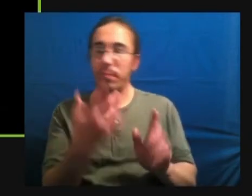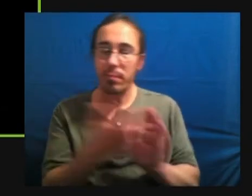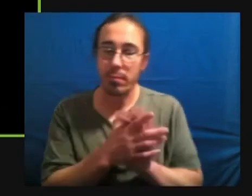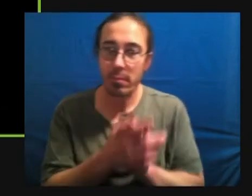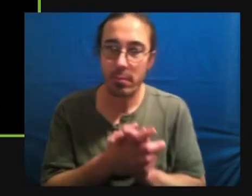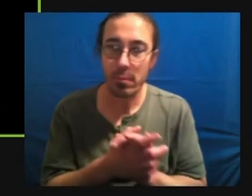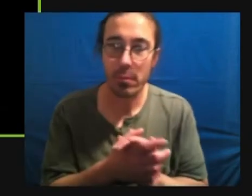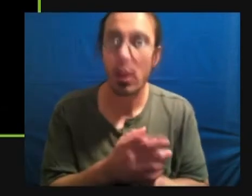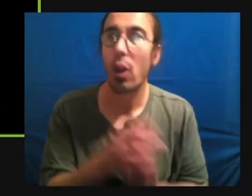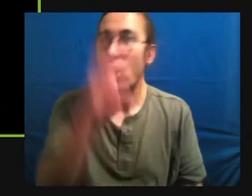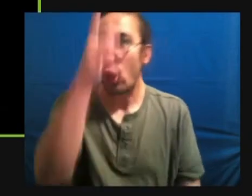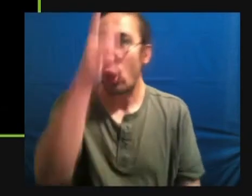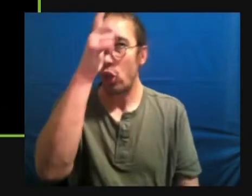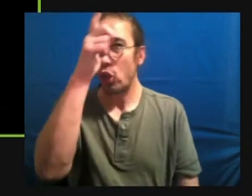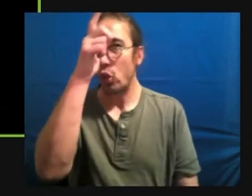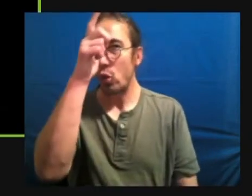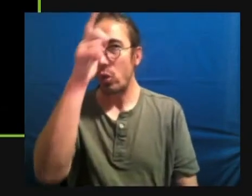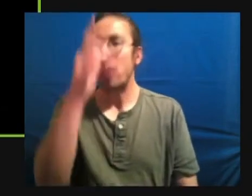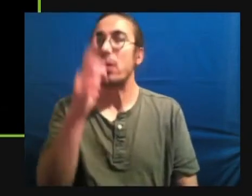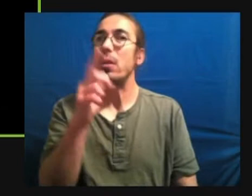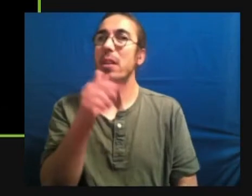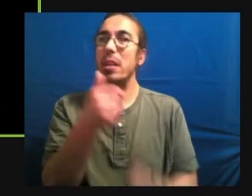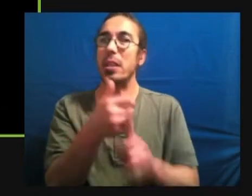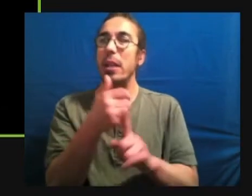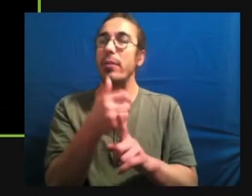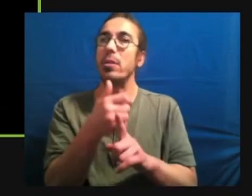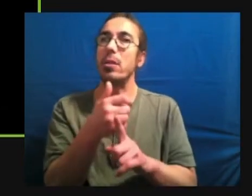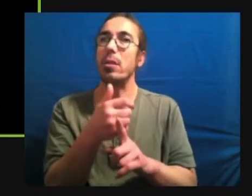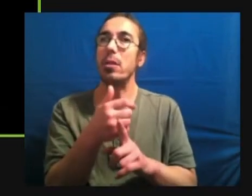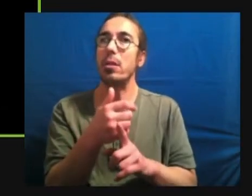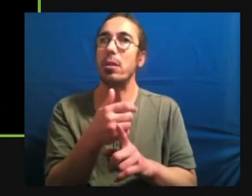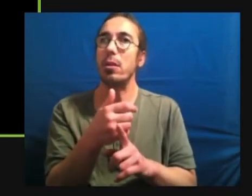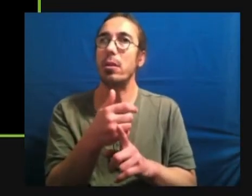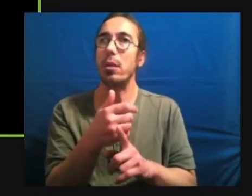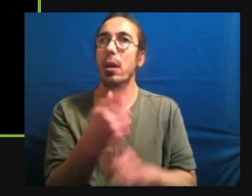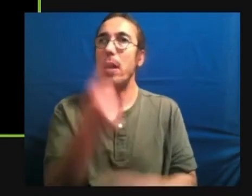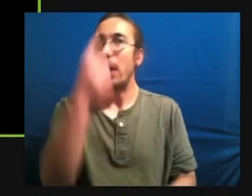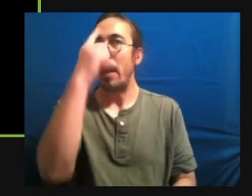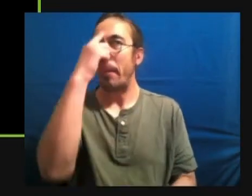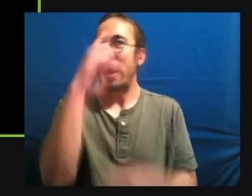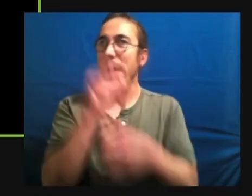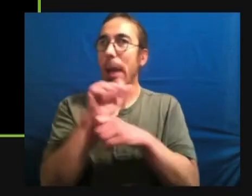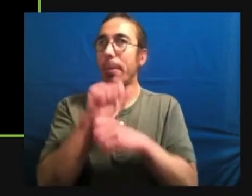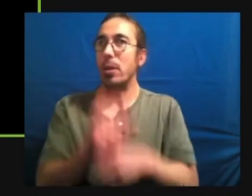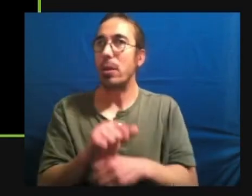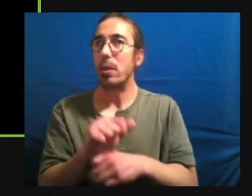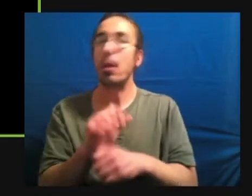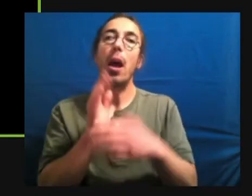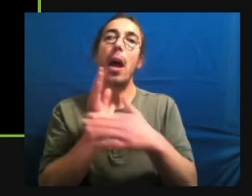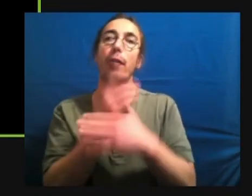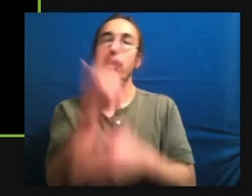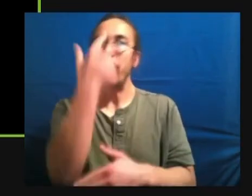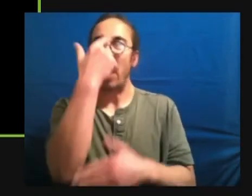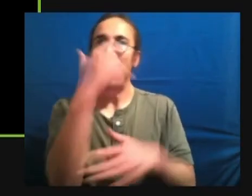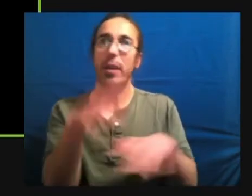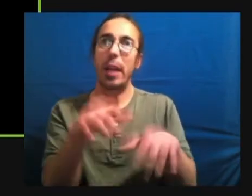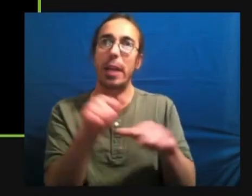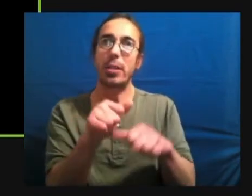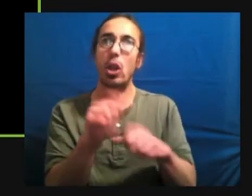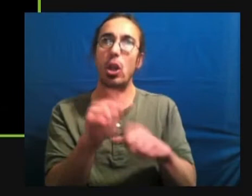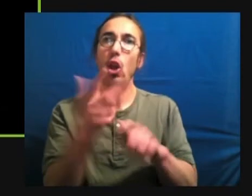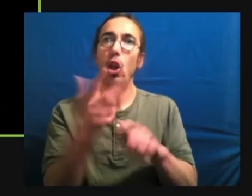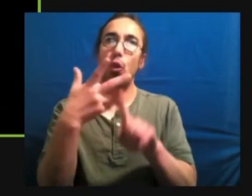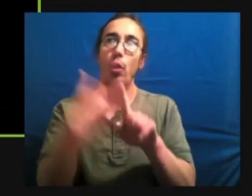logical empathy is a practice. It's a mind habit. An average mind takes about 3 months to form a